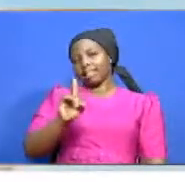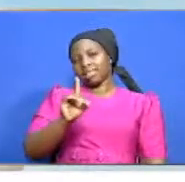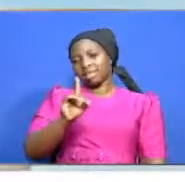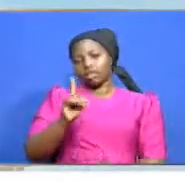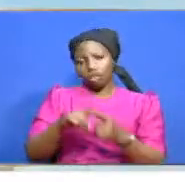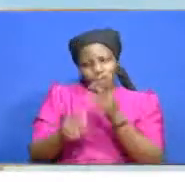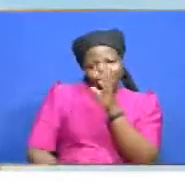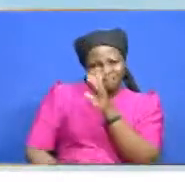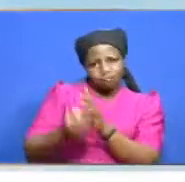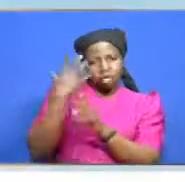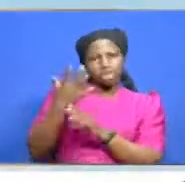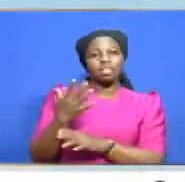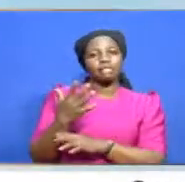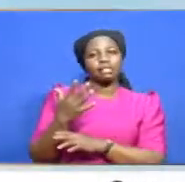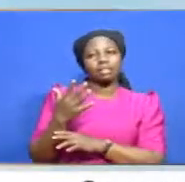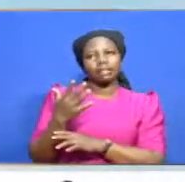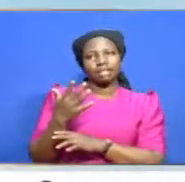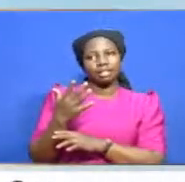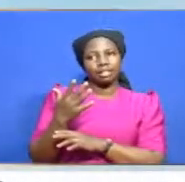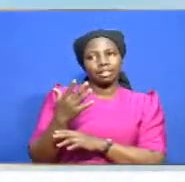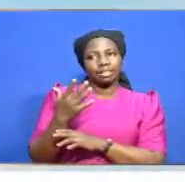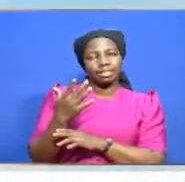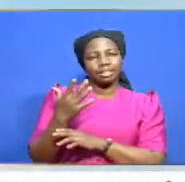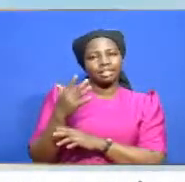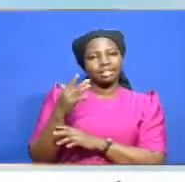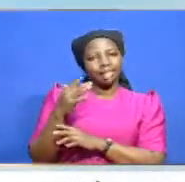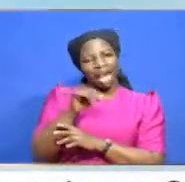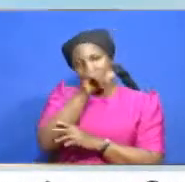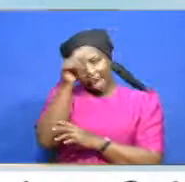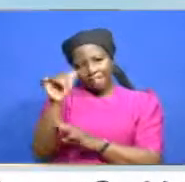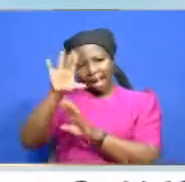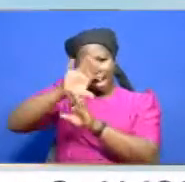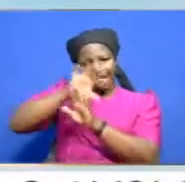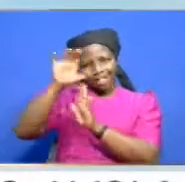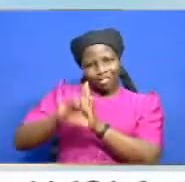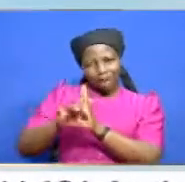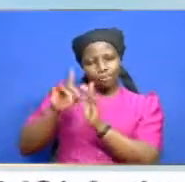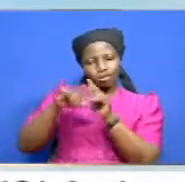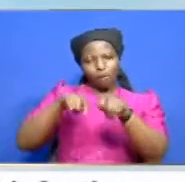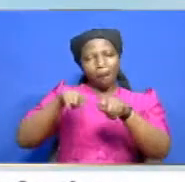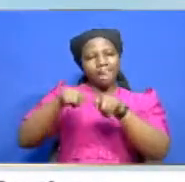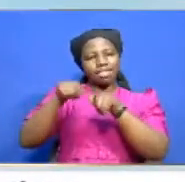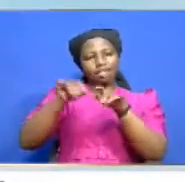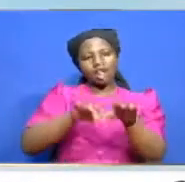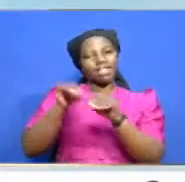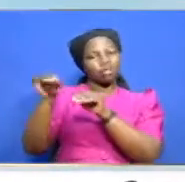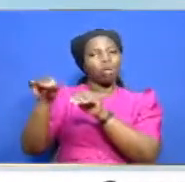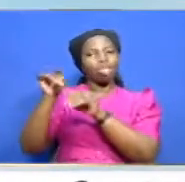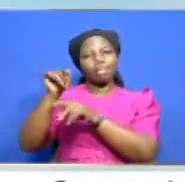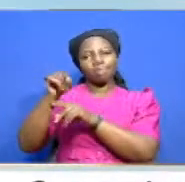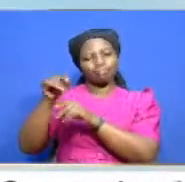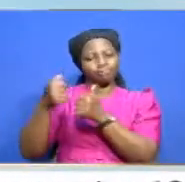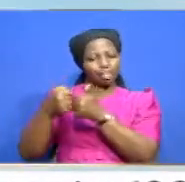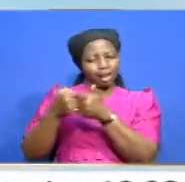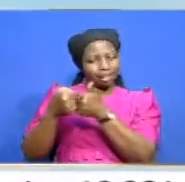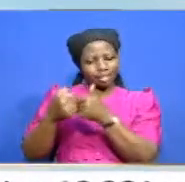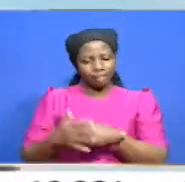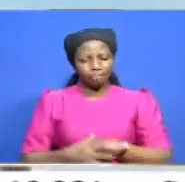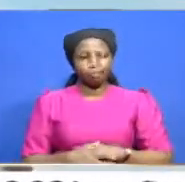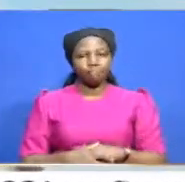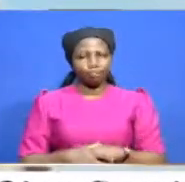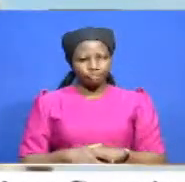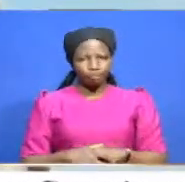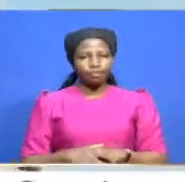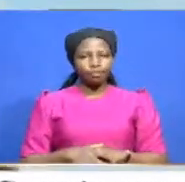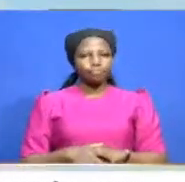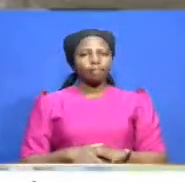come up with a makeshift curriculum for this matter, just to manage transition. Mm-hmm. So that is the challenge. Yeah,